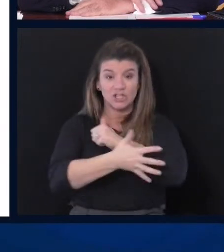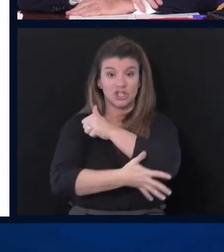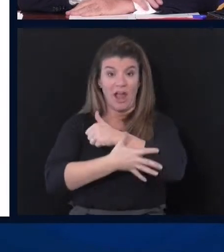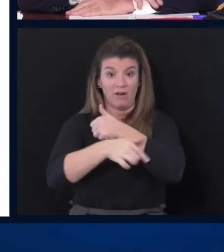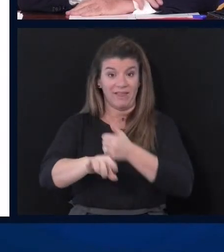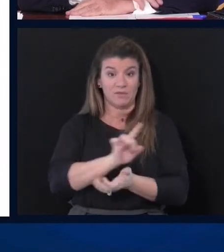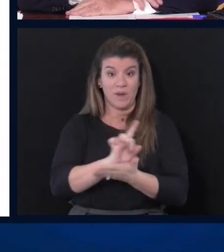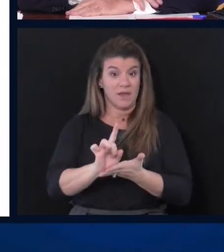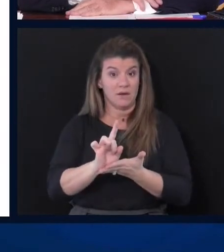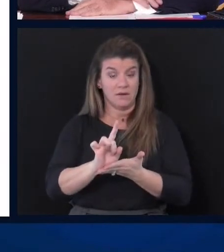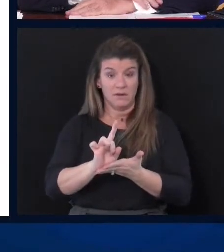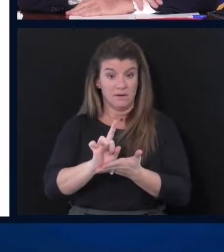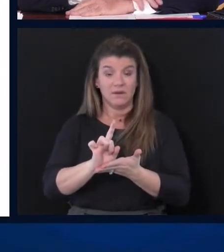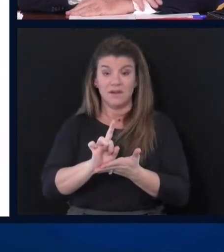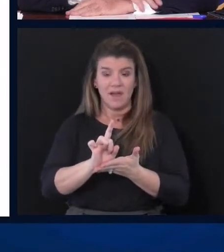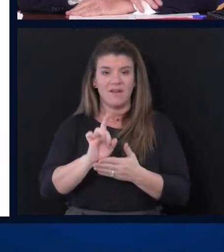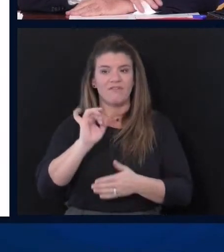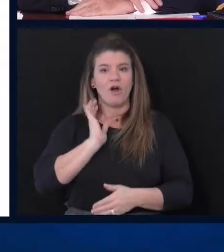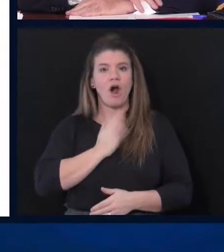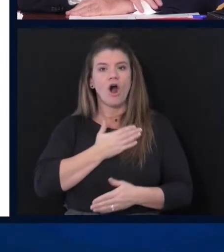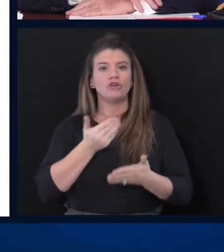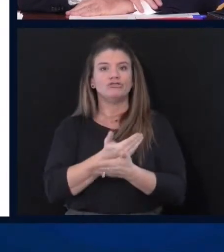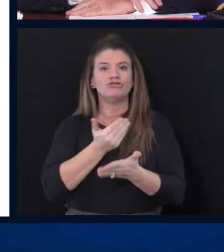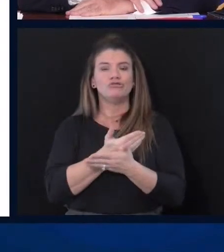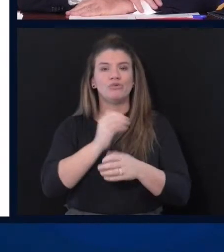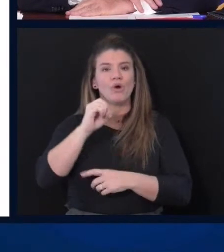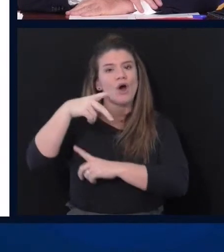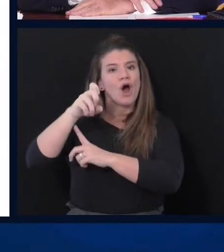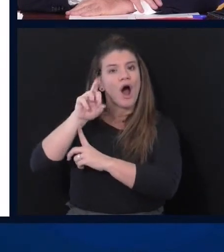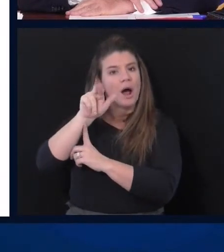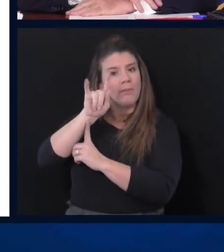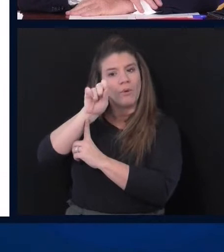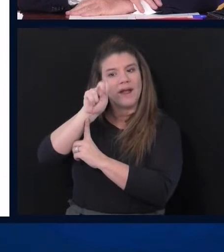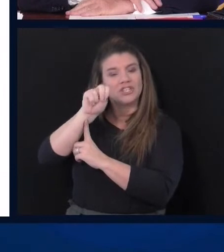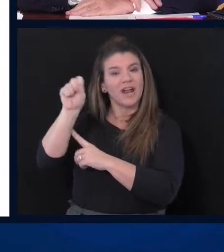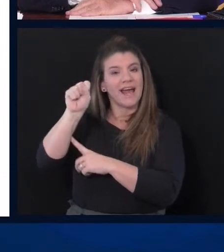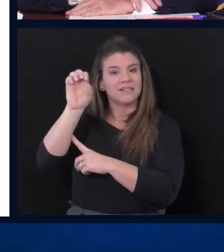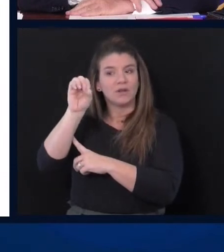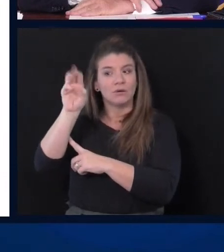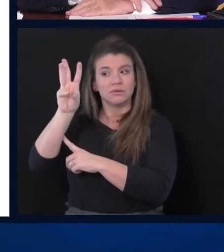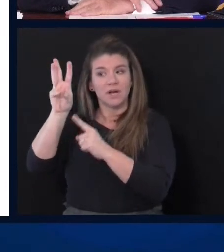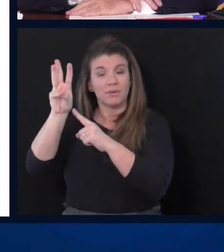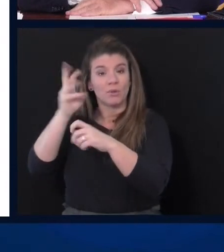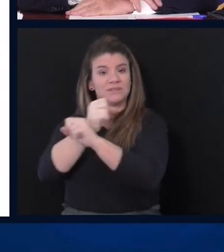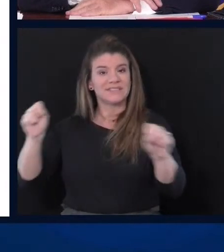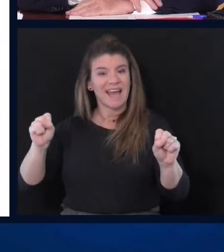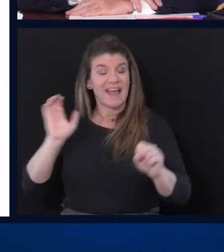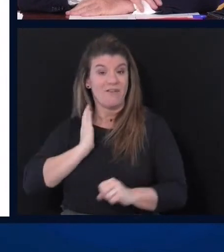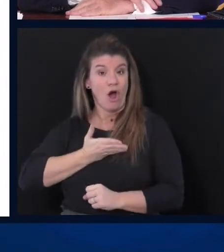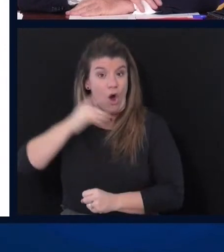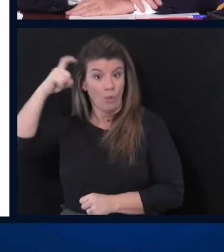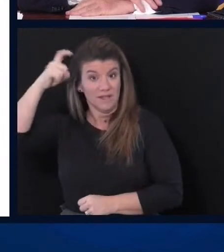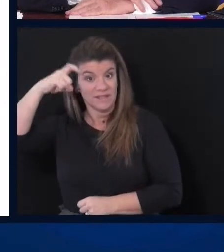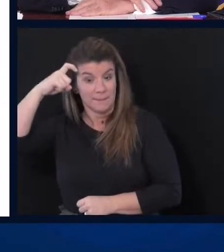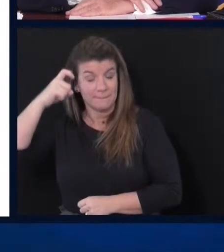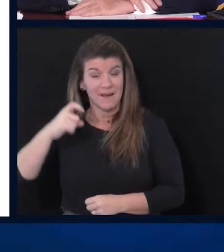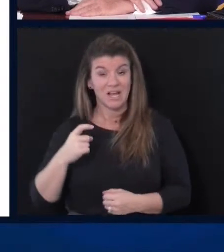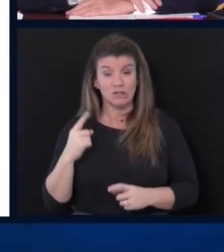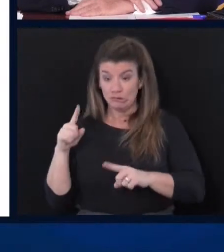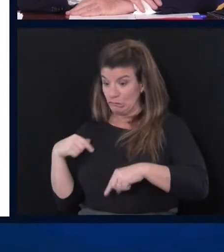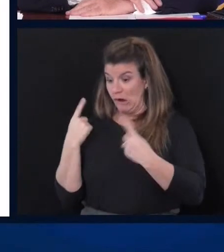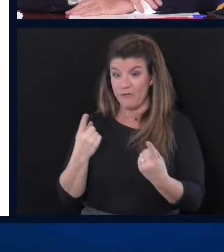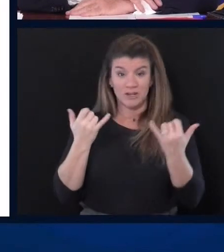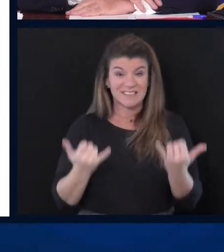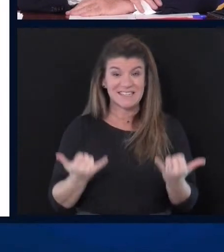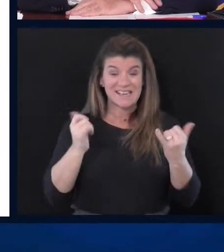this week in our Operation Save Our Wisdom. To date, West Virginia has administered